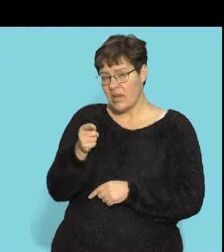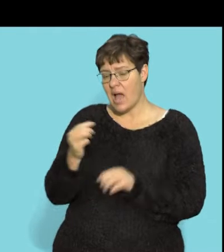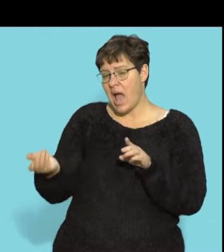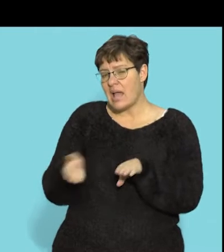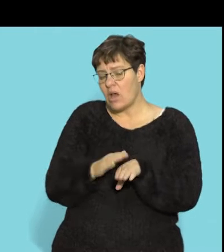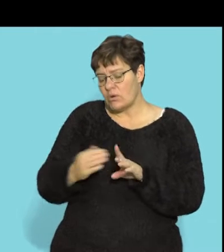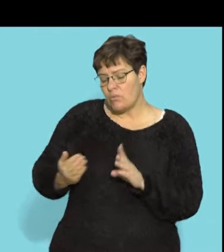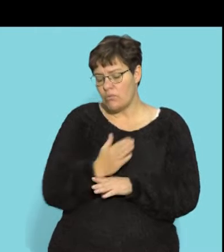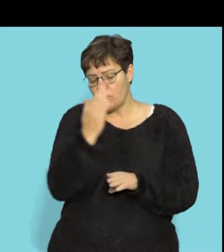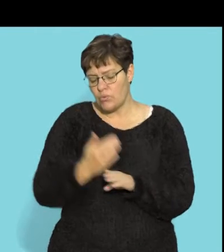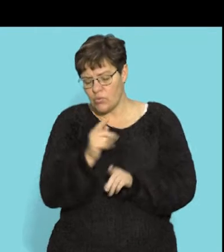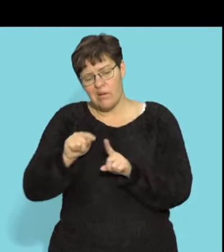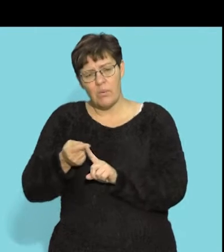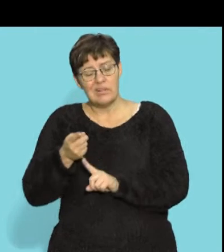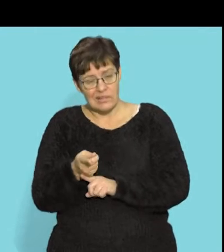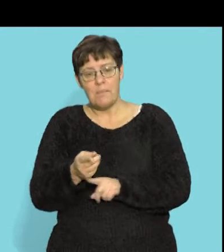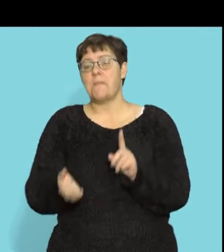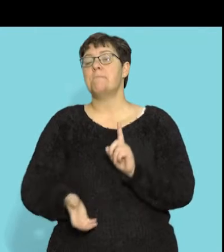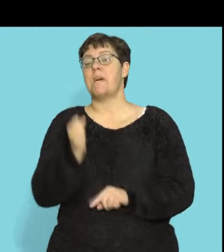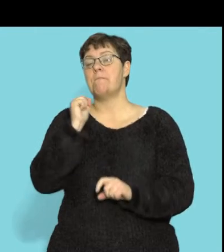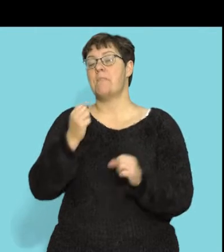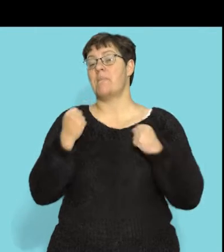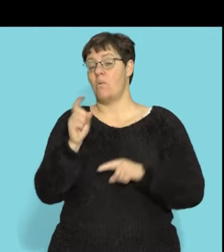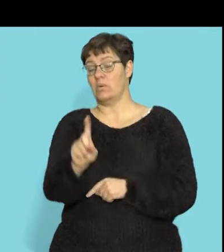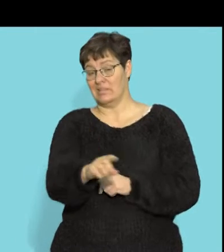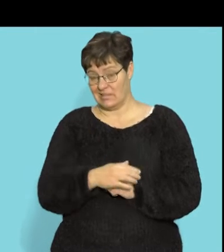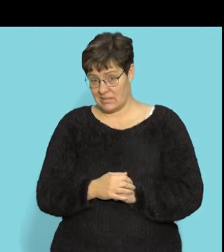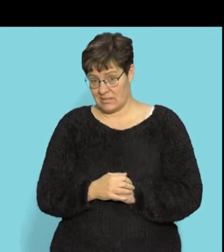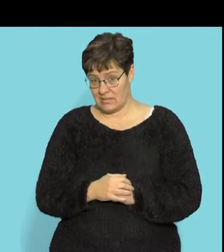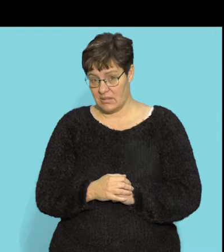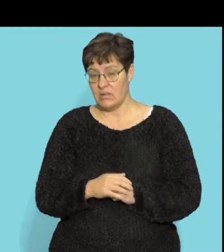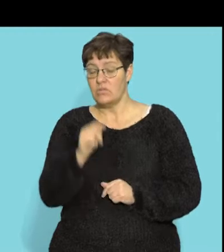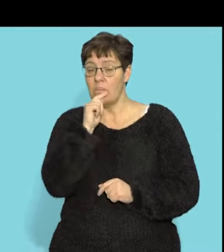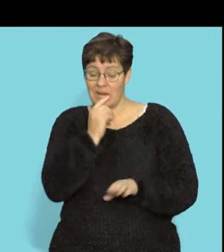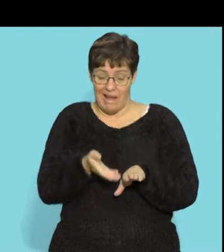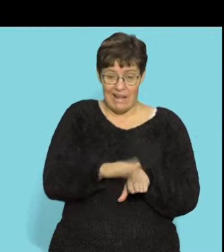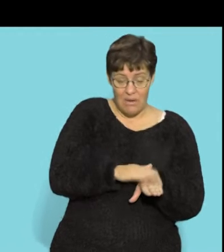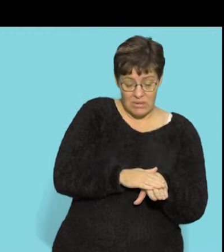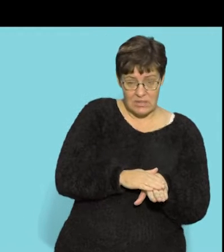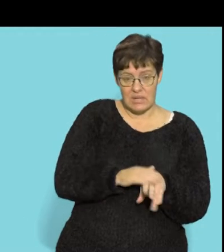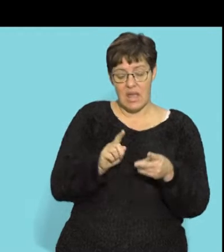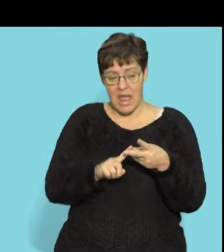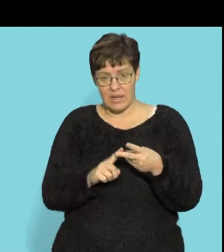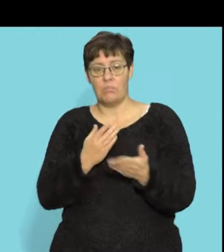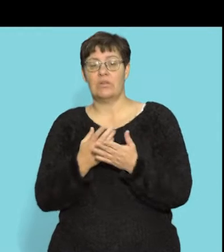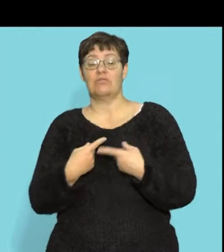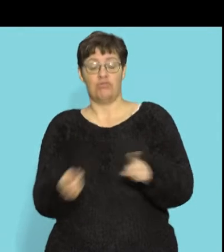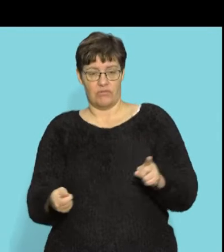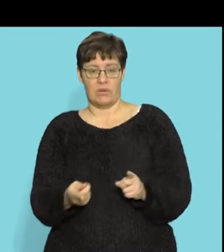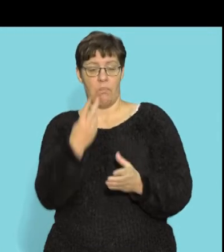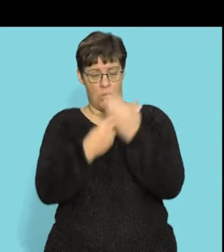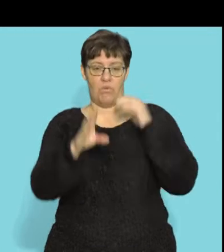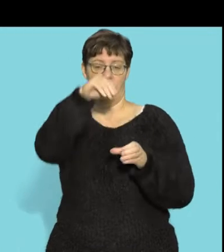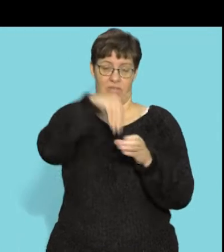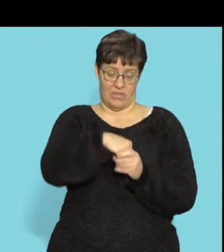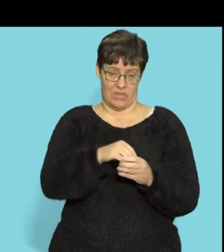the amount of current passing through it, we are able to determine power, okay? So power depends on both current and potential